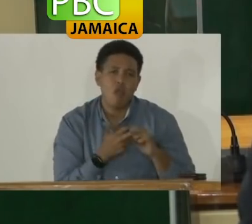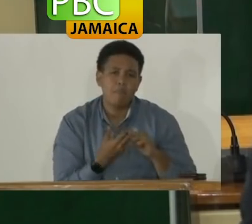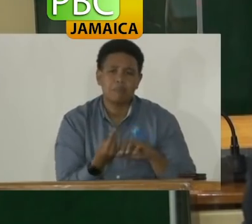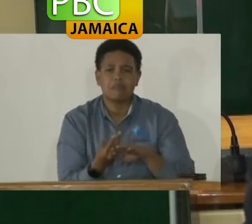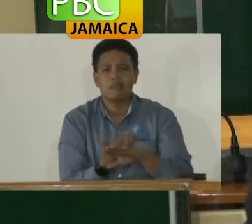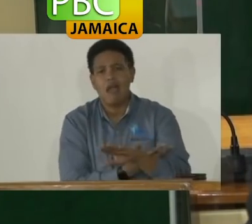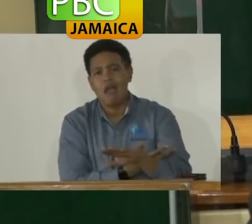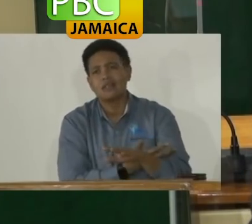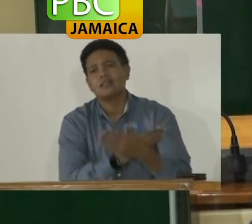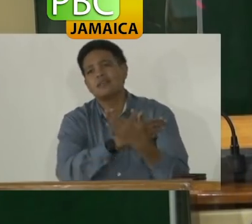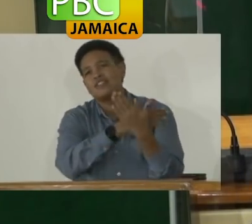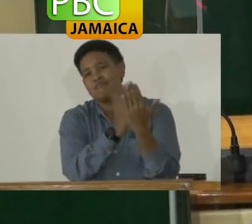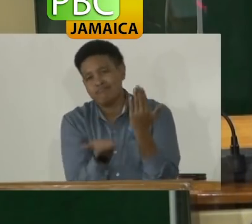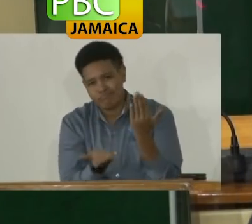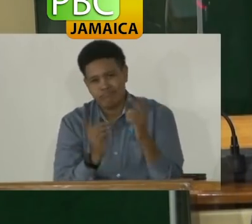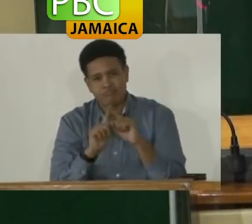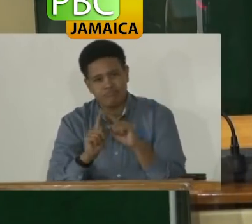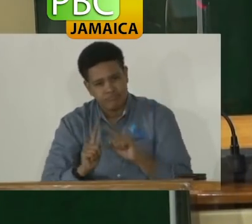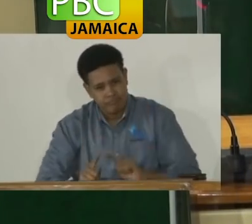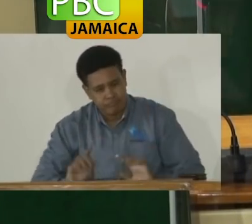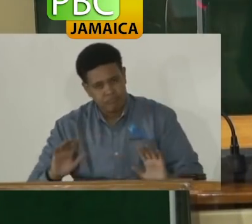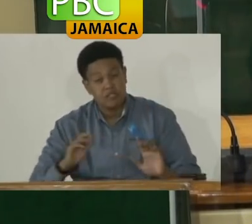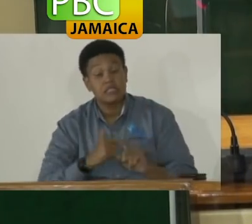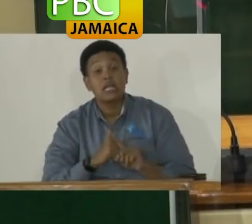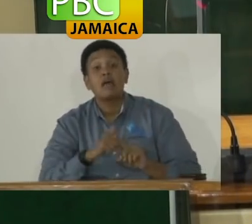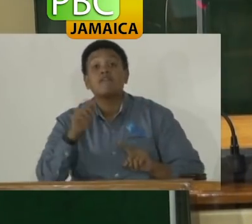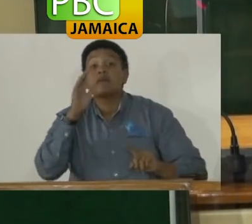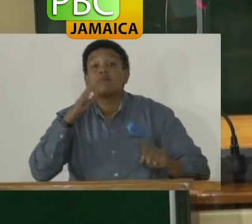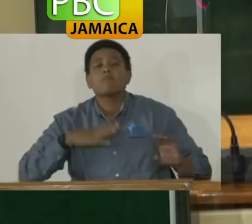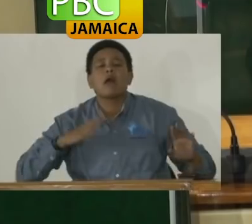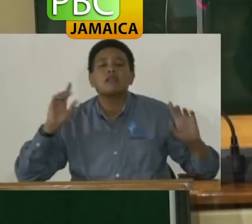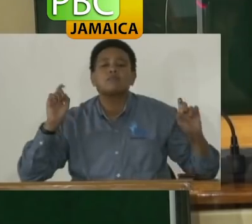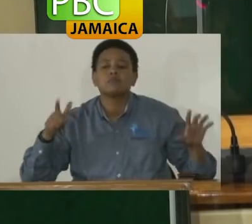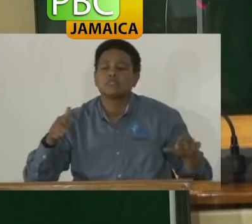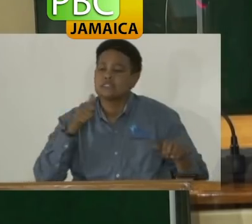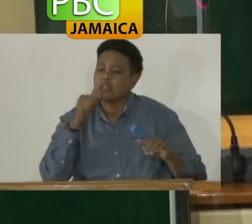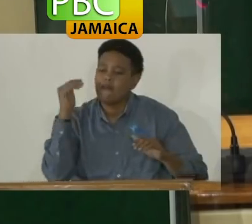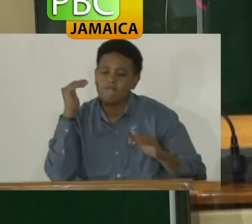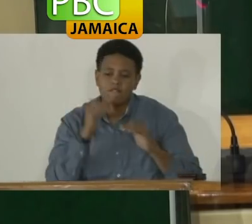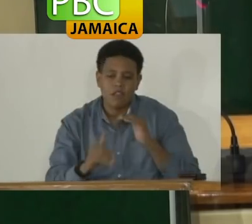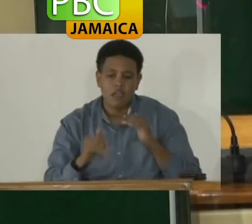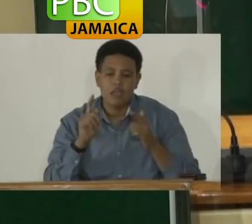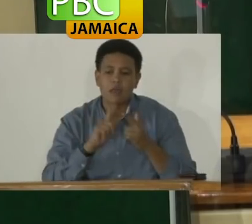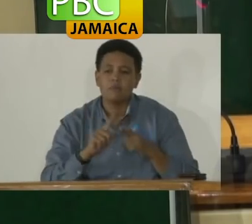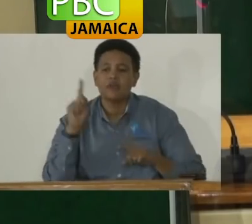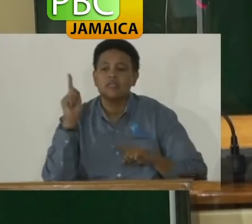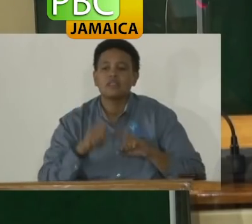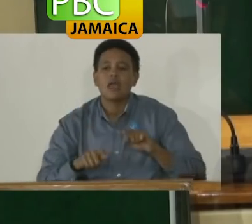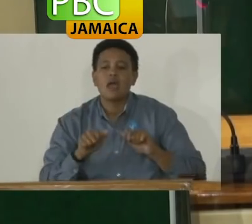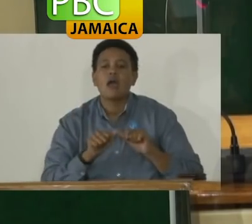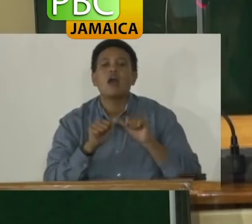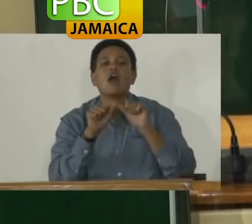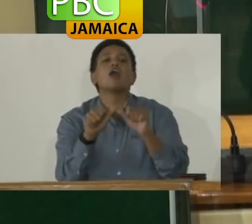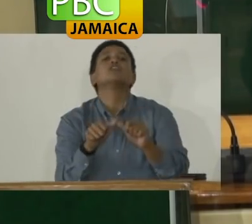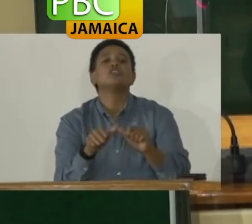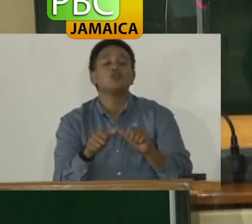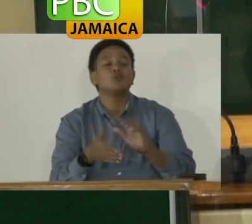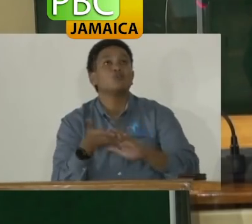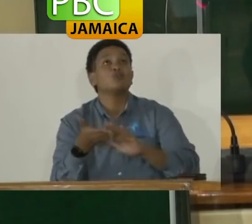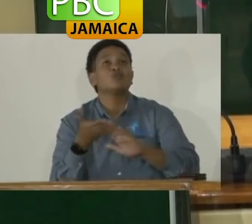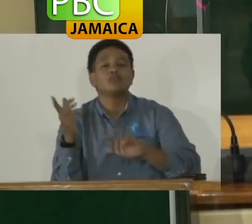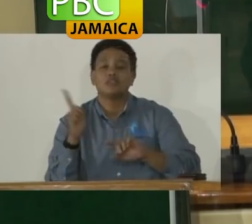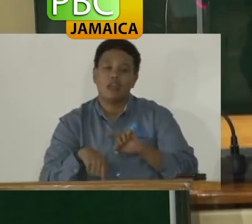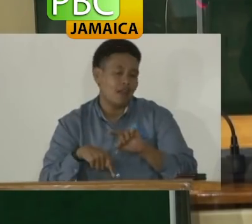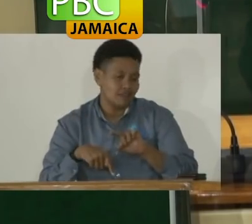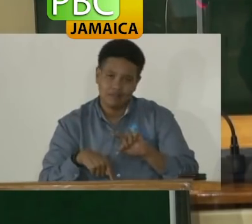etc. Madam Speaker, this is grossly unfair and cannot be allowed to